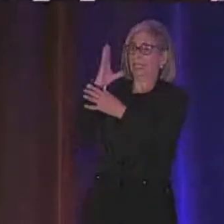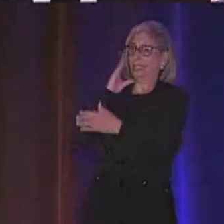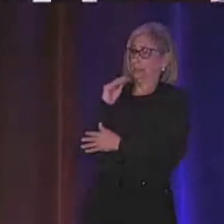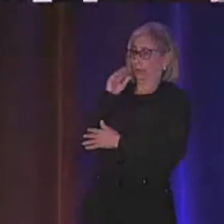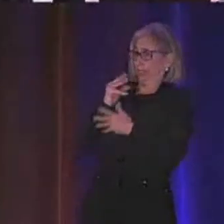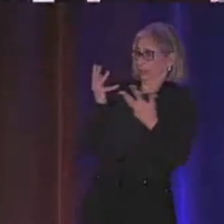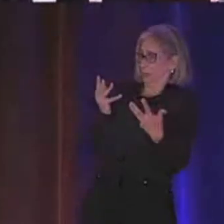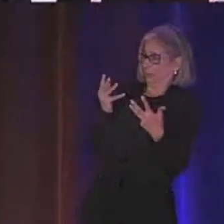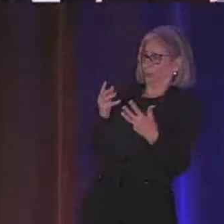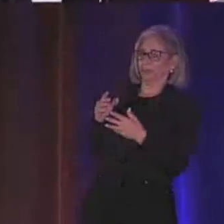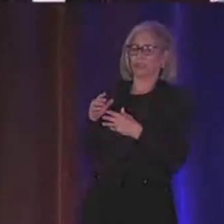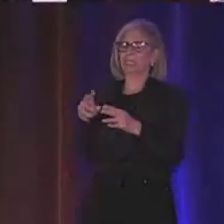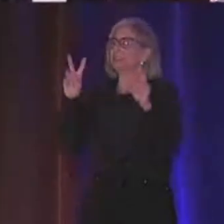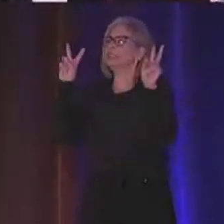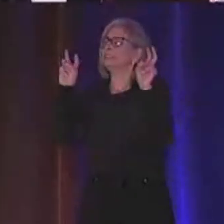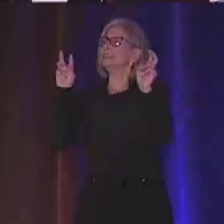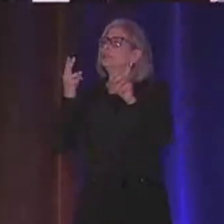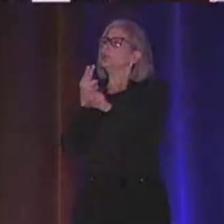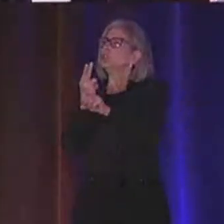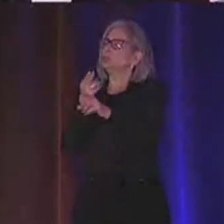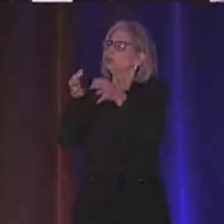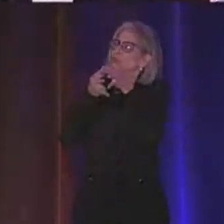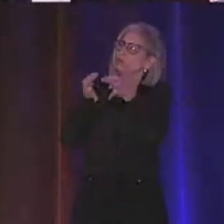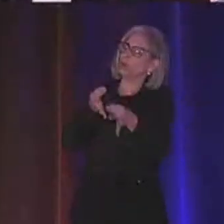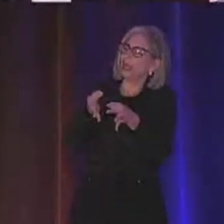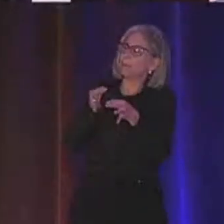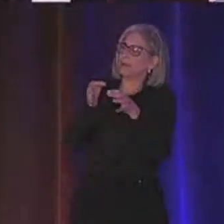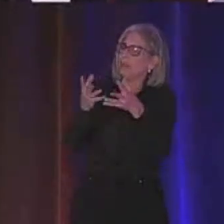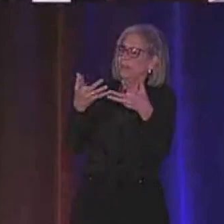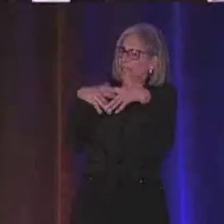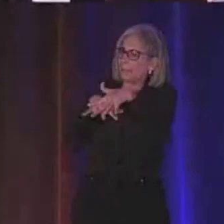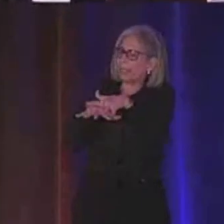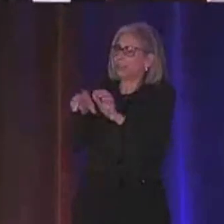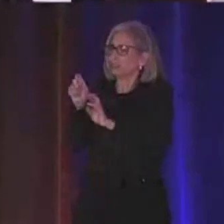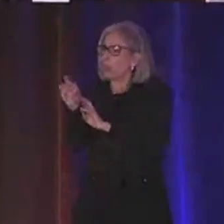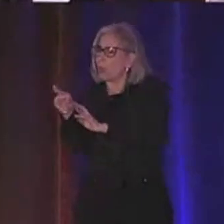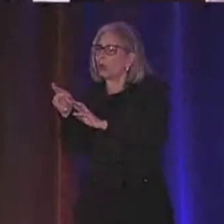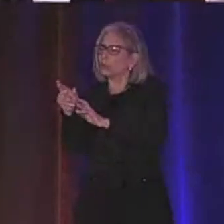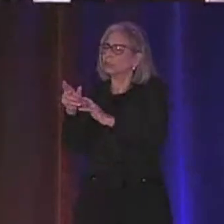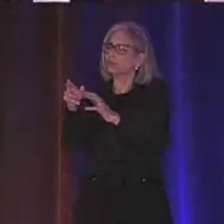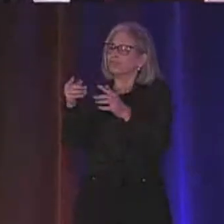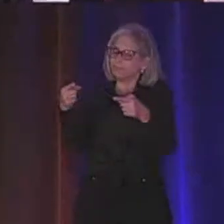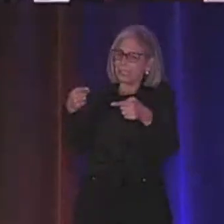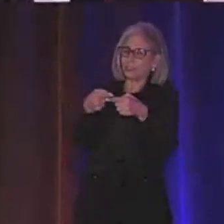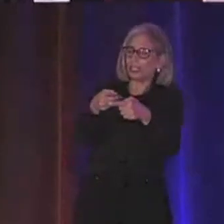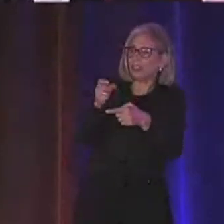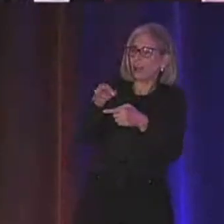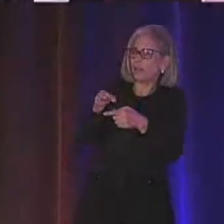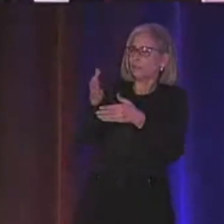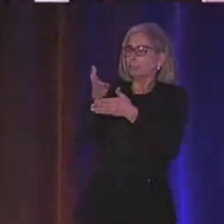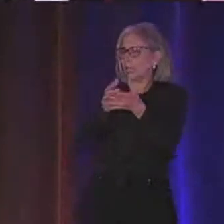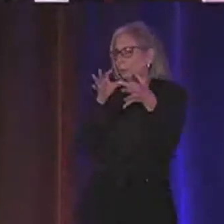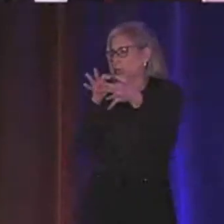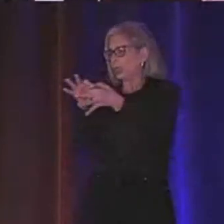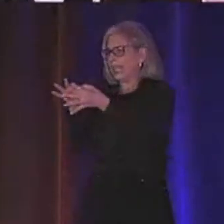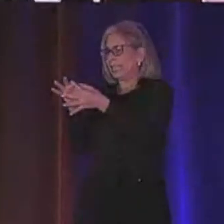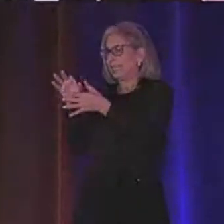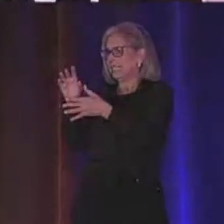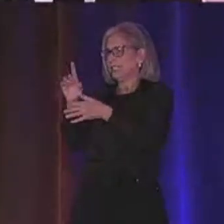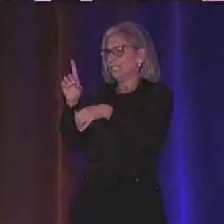It's a term we use to describe the combination or intersection of a few related